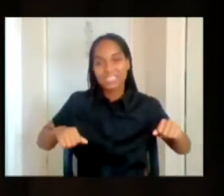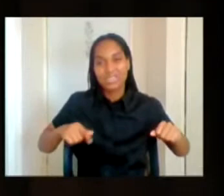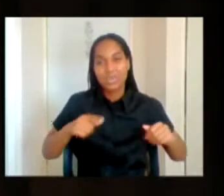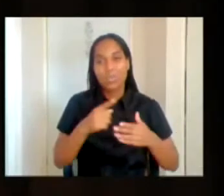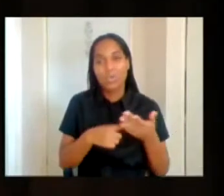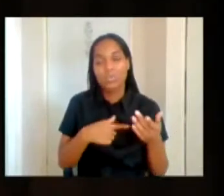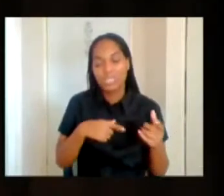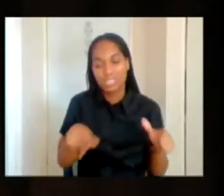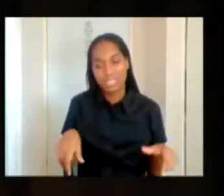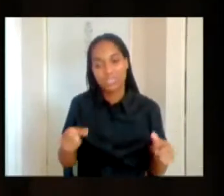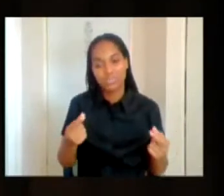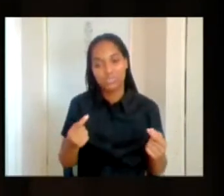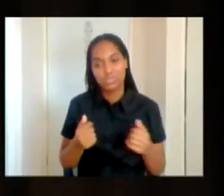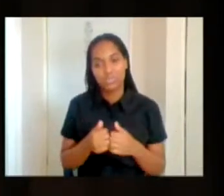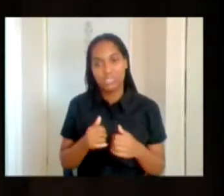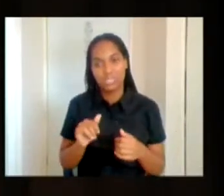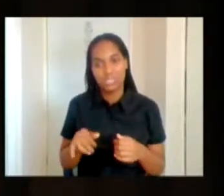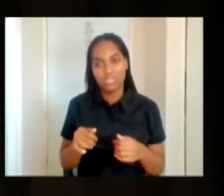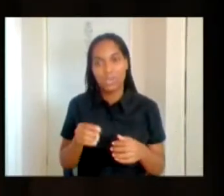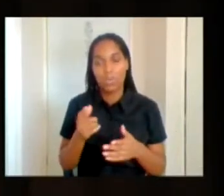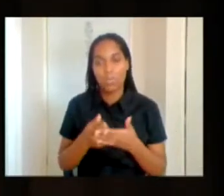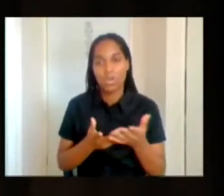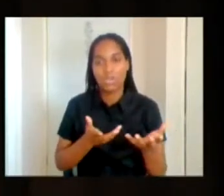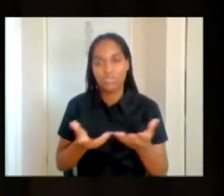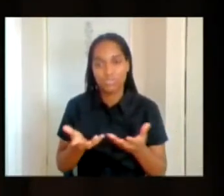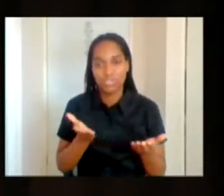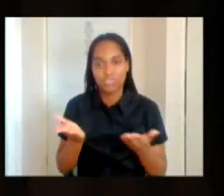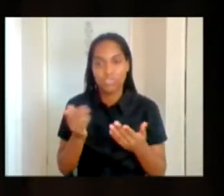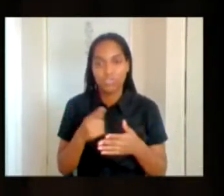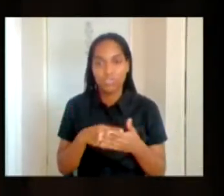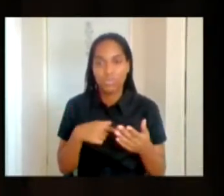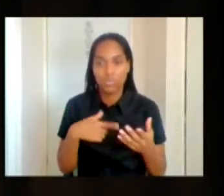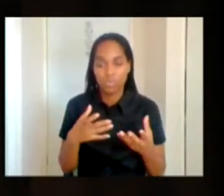what interactive services we want to offer.